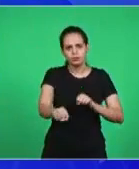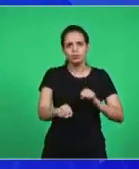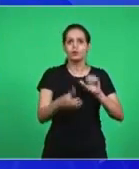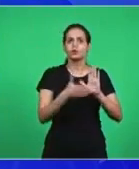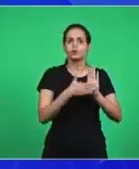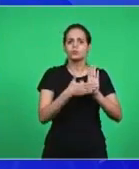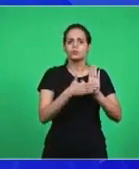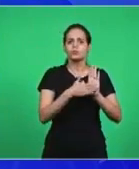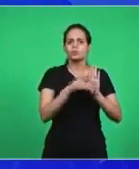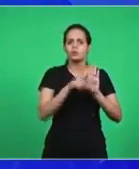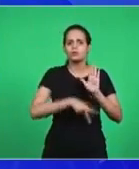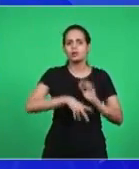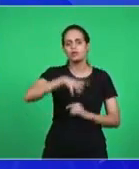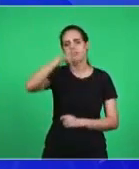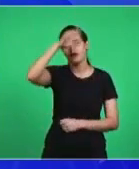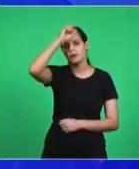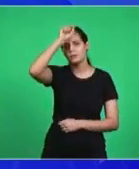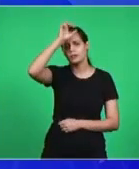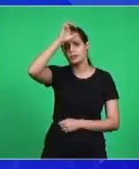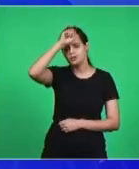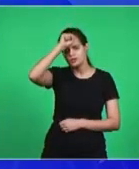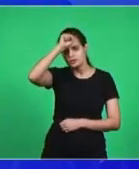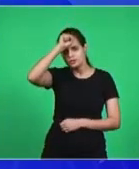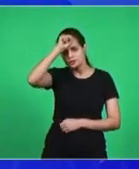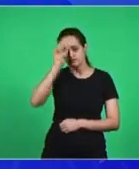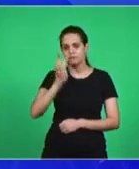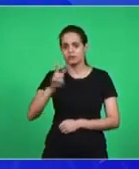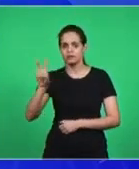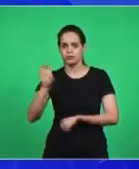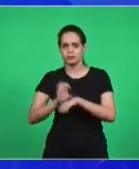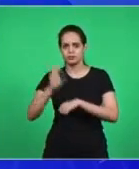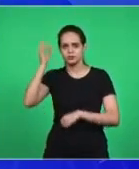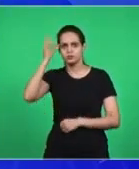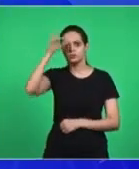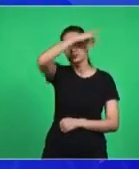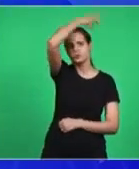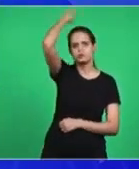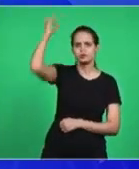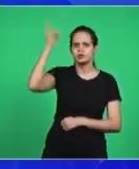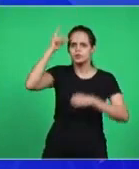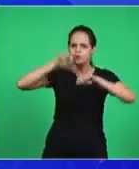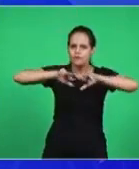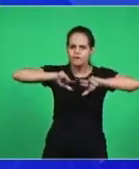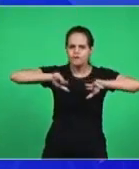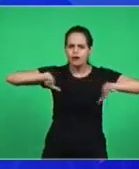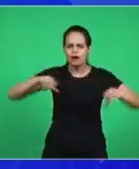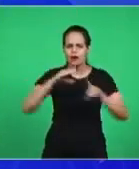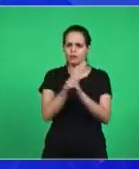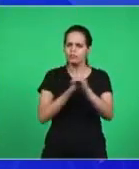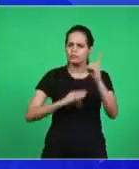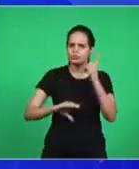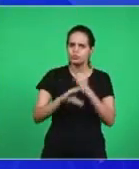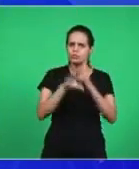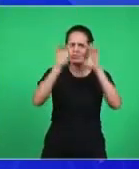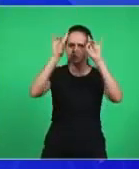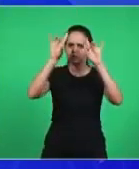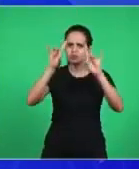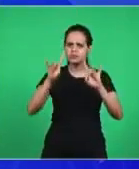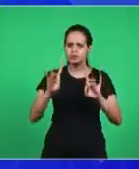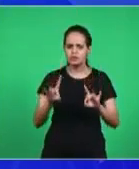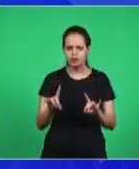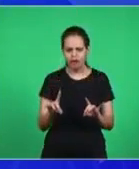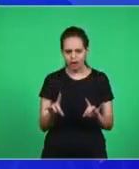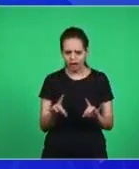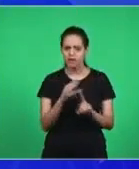project to teach children about playing instruments. We have also a special service